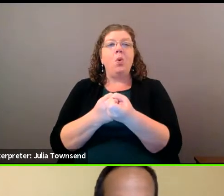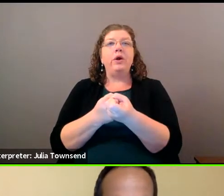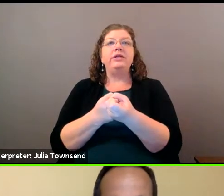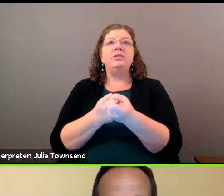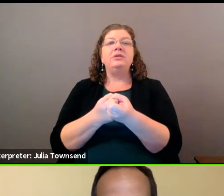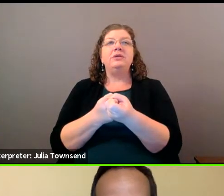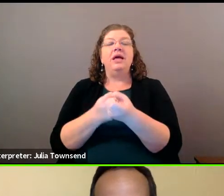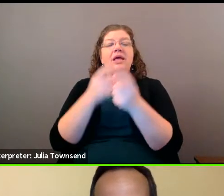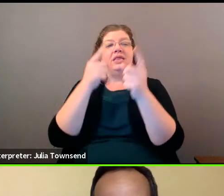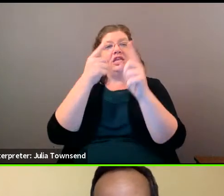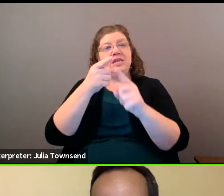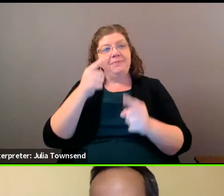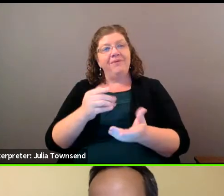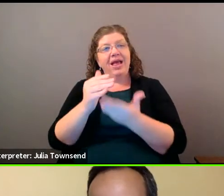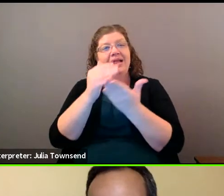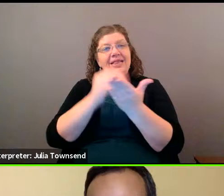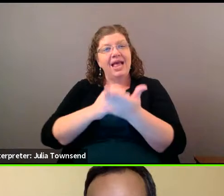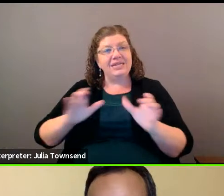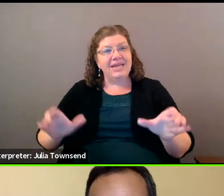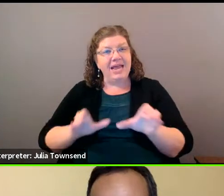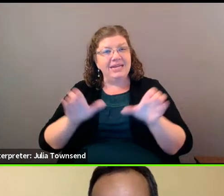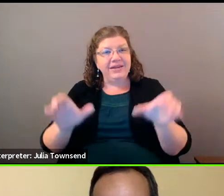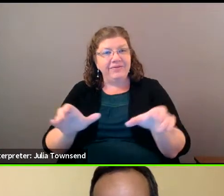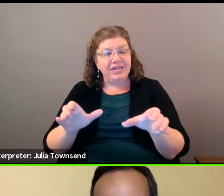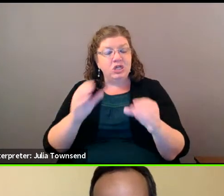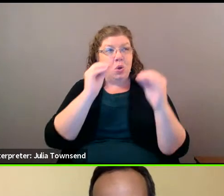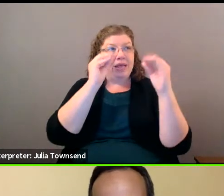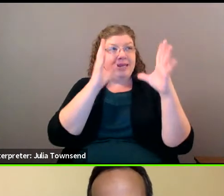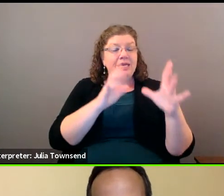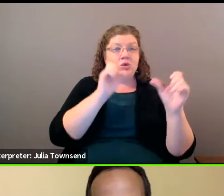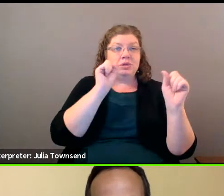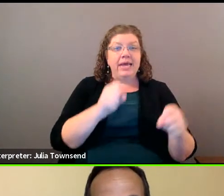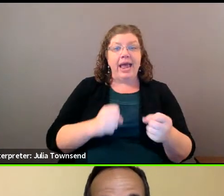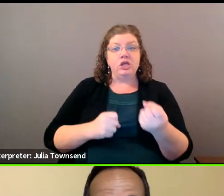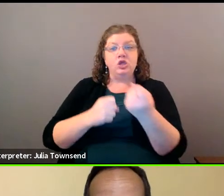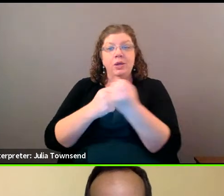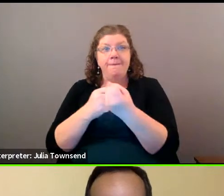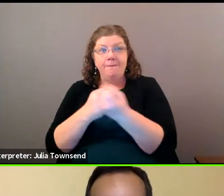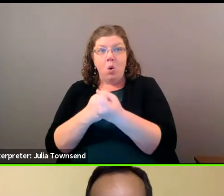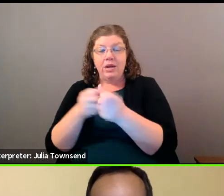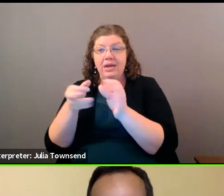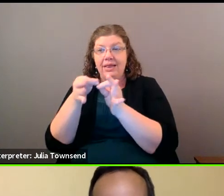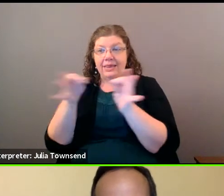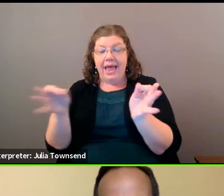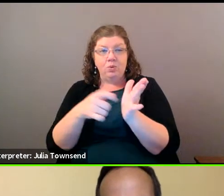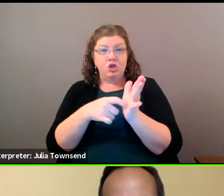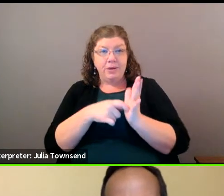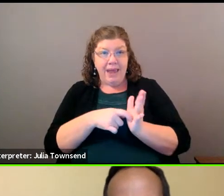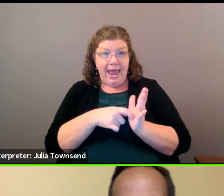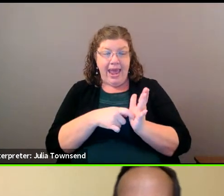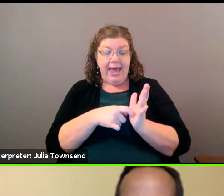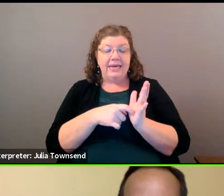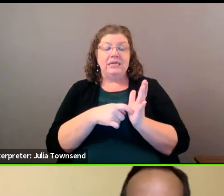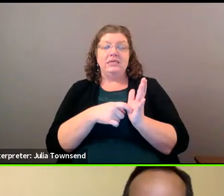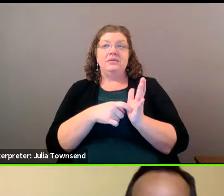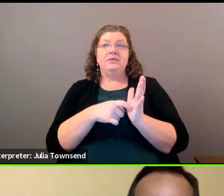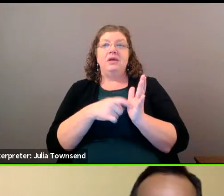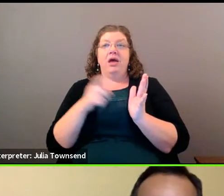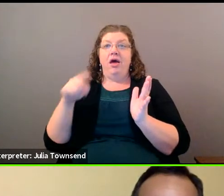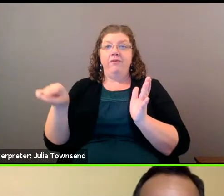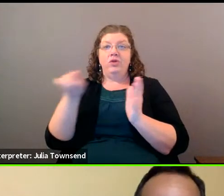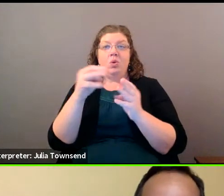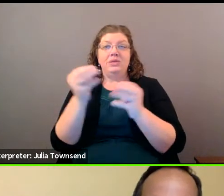specific lesson activities so that teachers can support the language demands of those